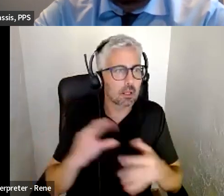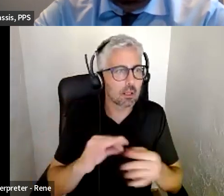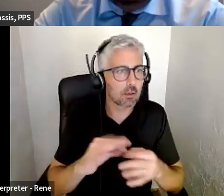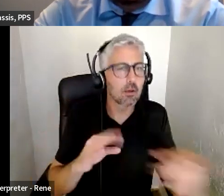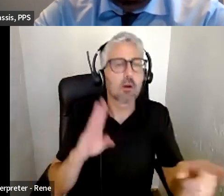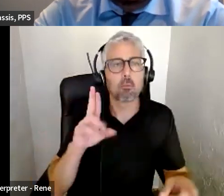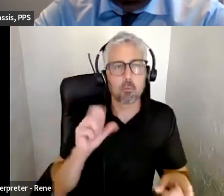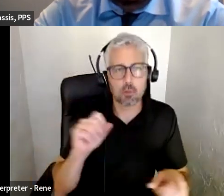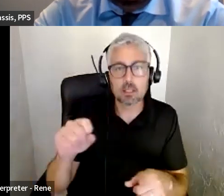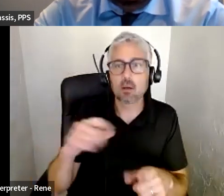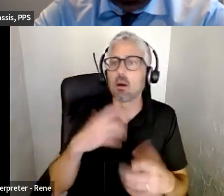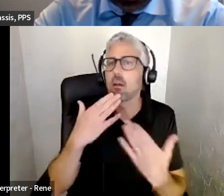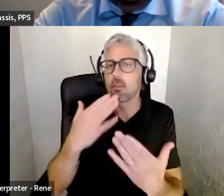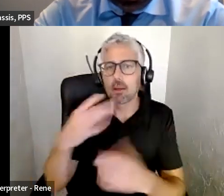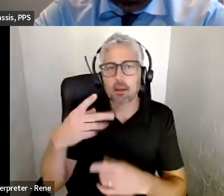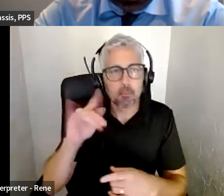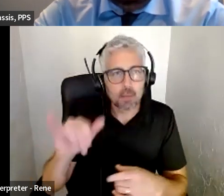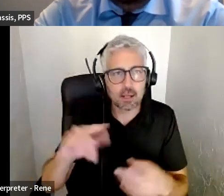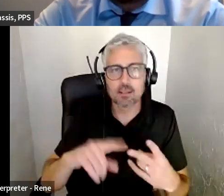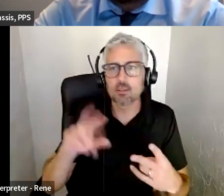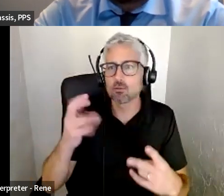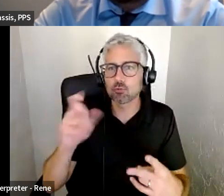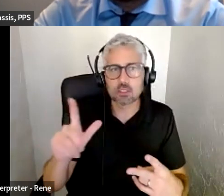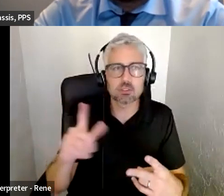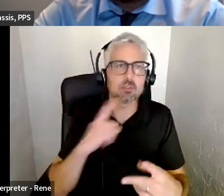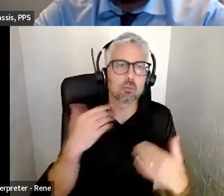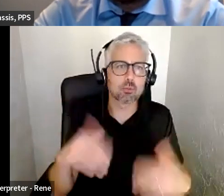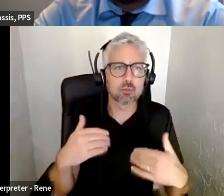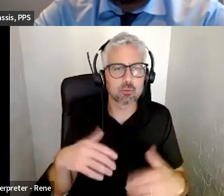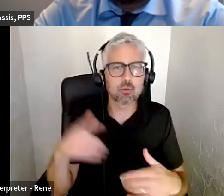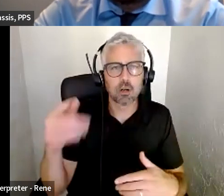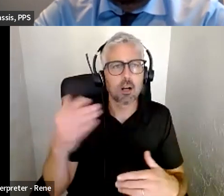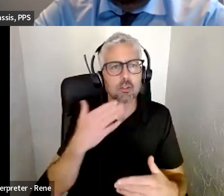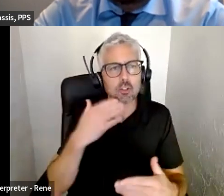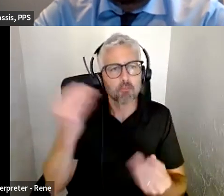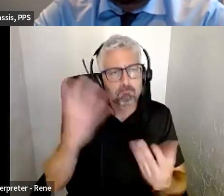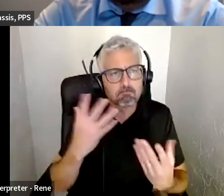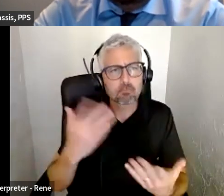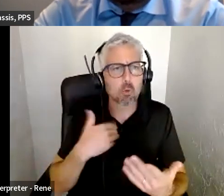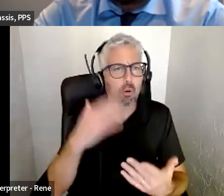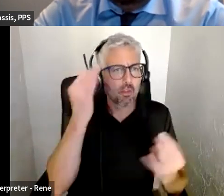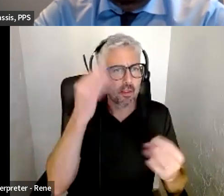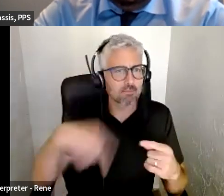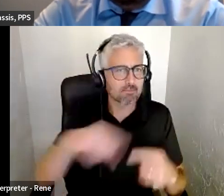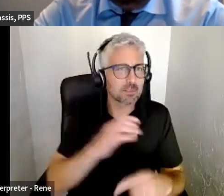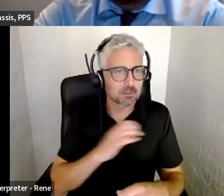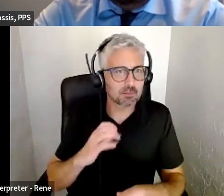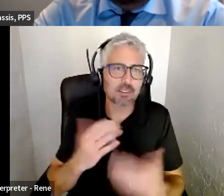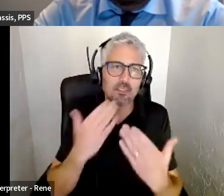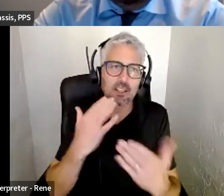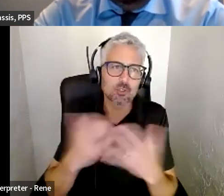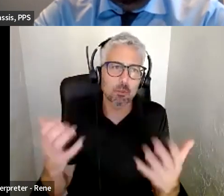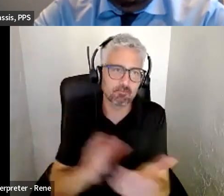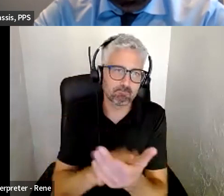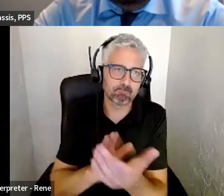thank Patty and Rachel. Thank you so much again. You've really given a lot of things to think about for this committee. So well done, both of you. Yes. Great.